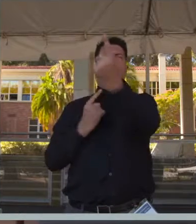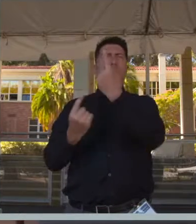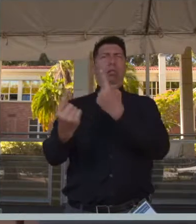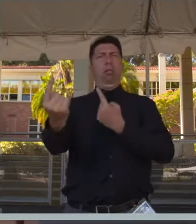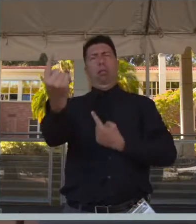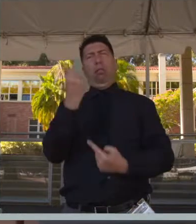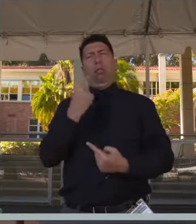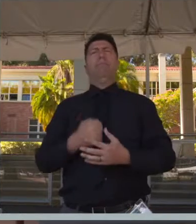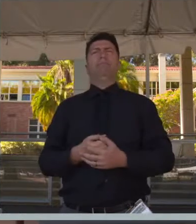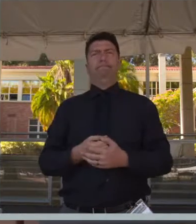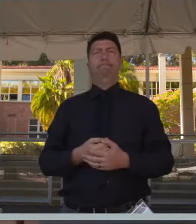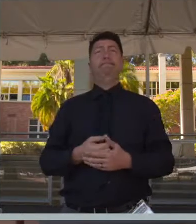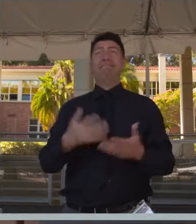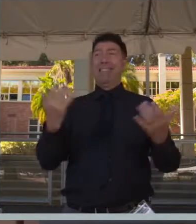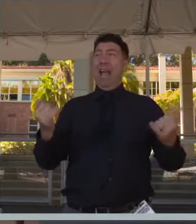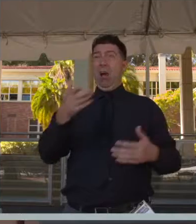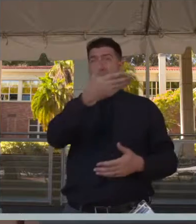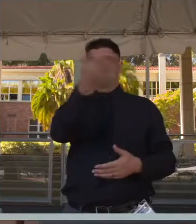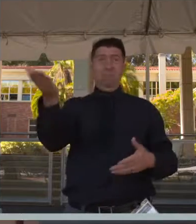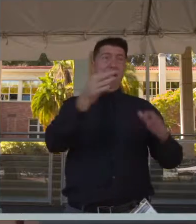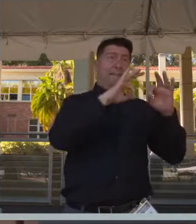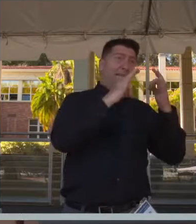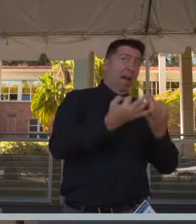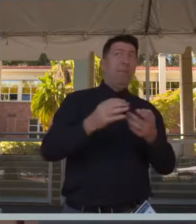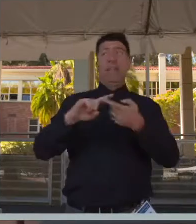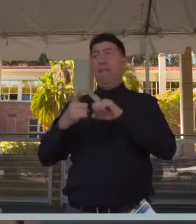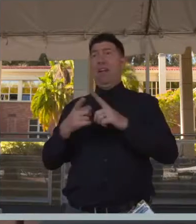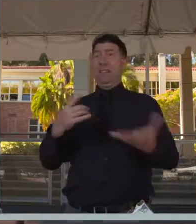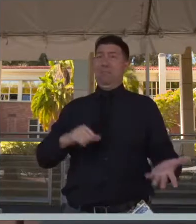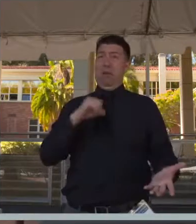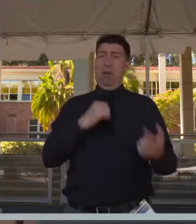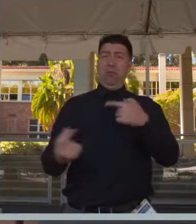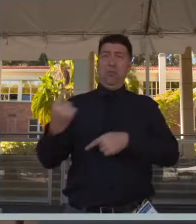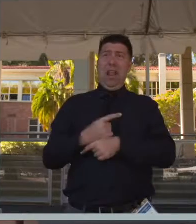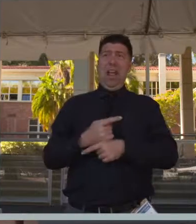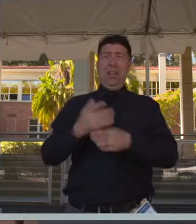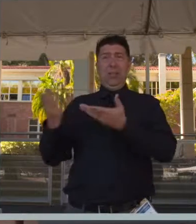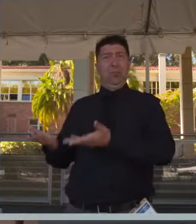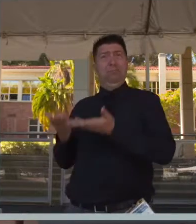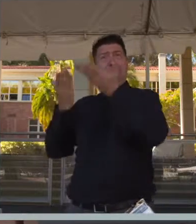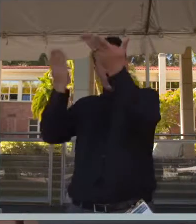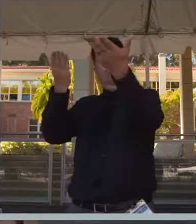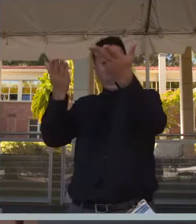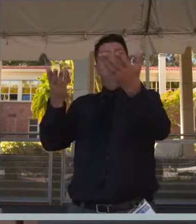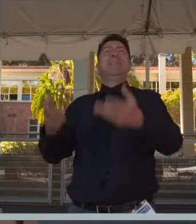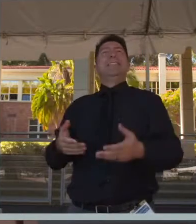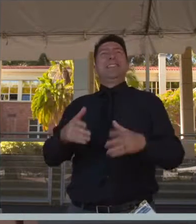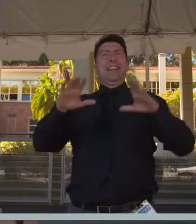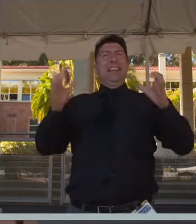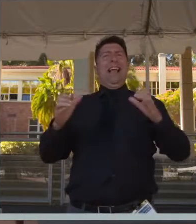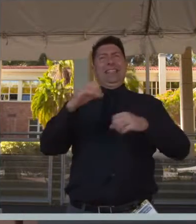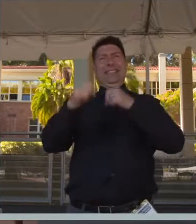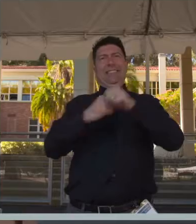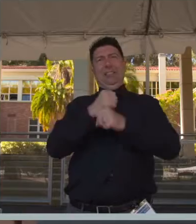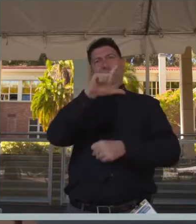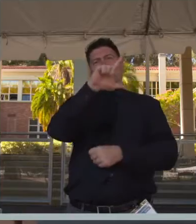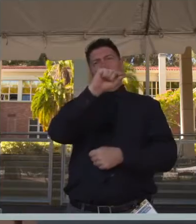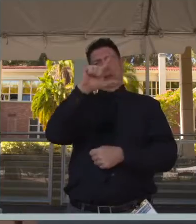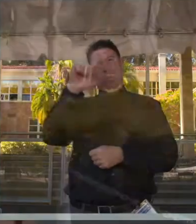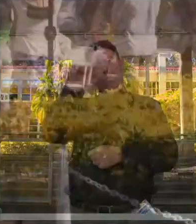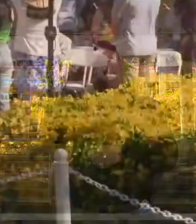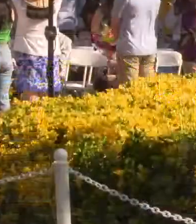Family and friends of our graduates, I am very proud to present the Class of 2021.